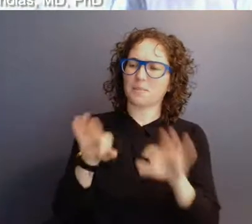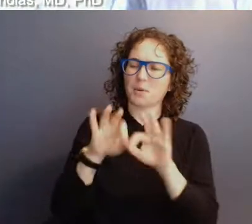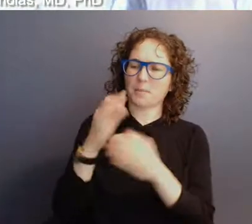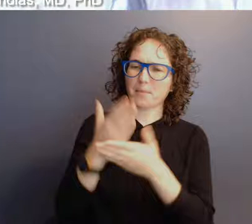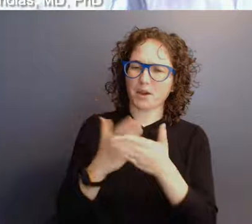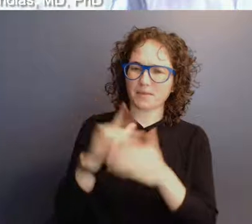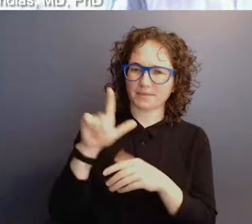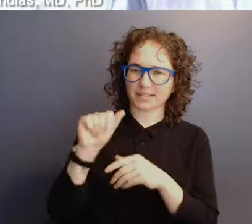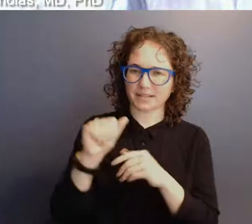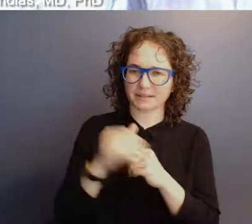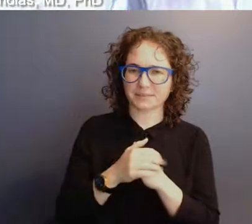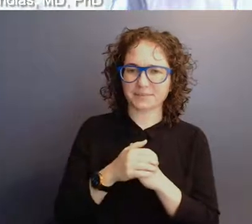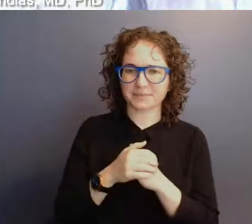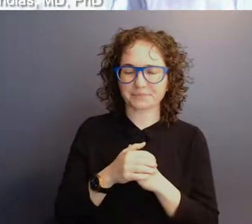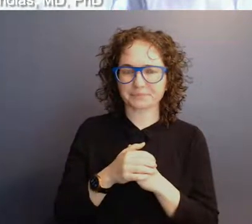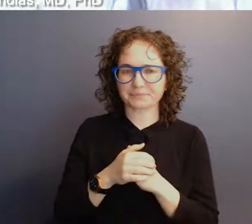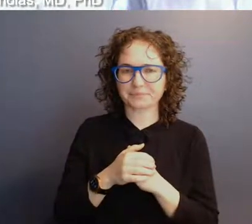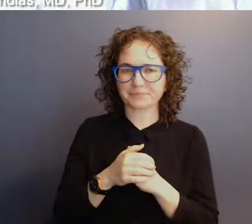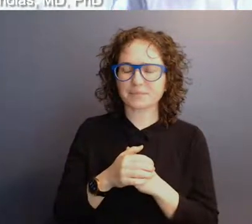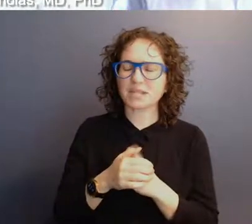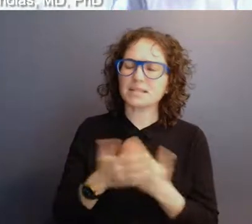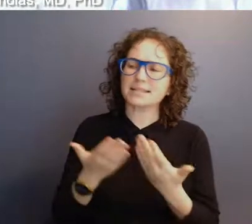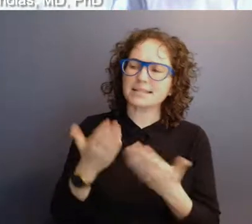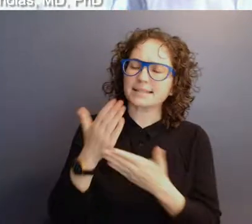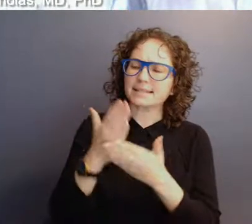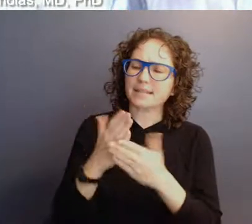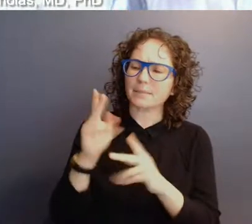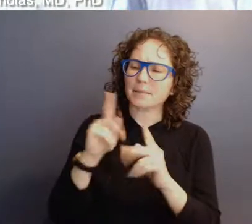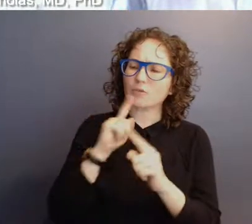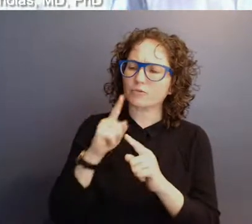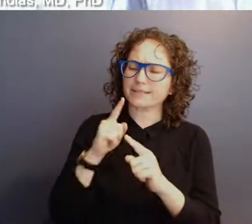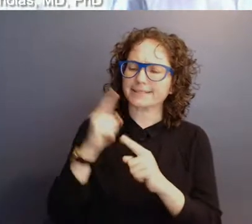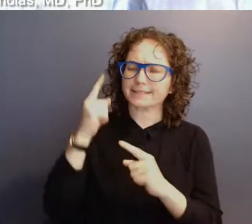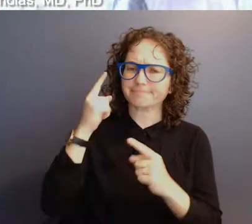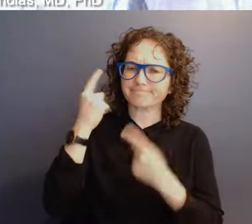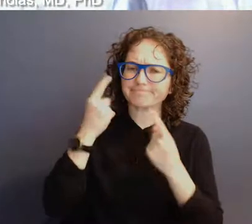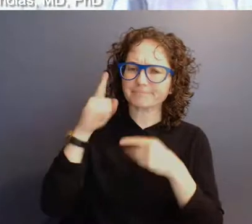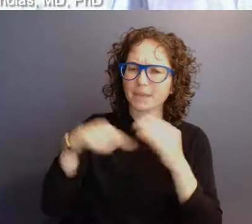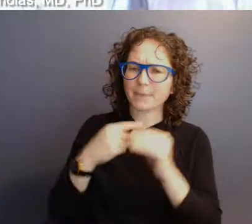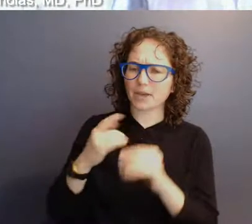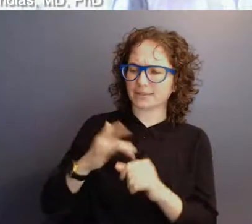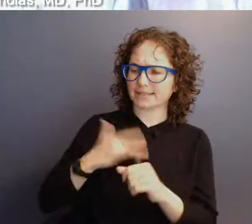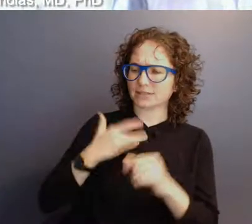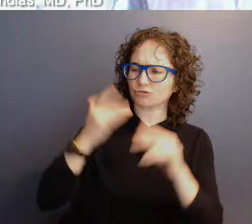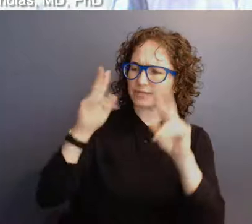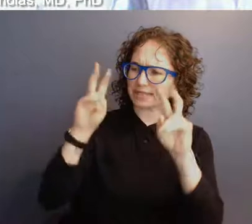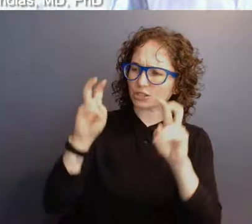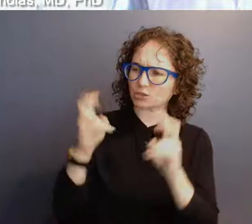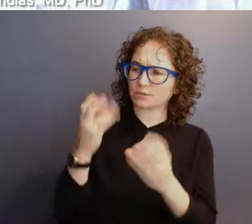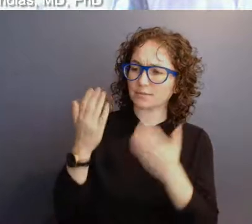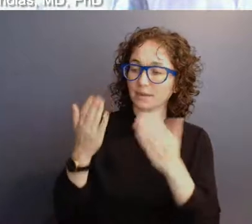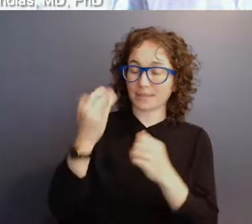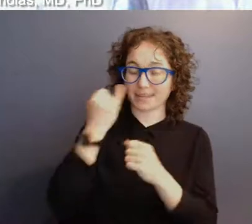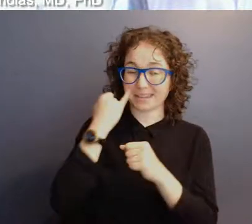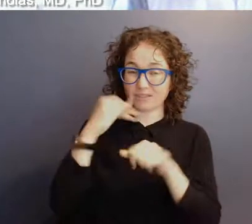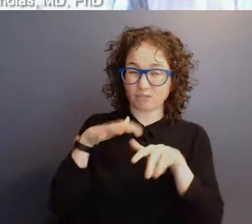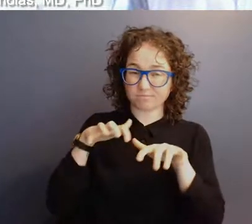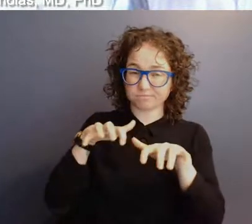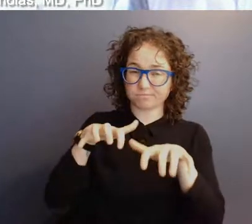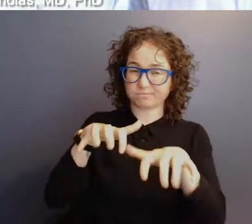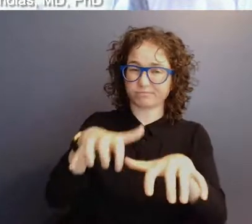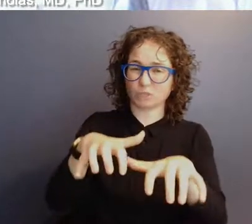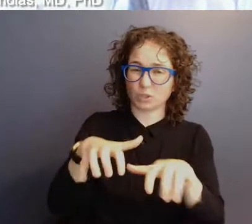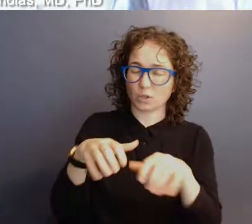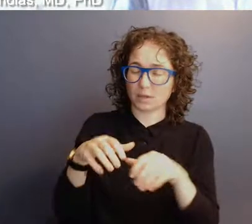There may be some that are worried about sensory issues while getting the vaccine, maybe in a mass vaccination atmosphere or in an